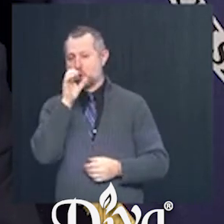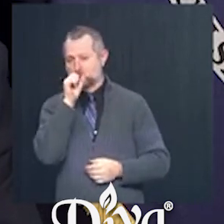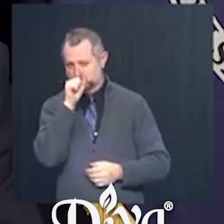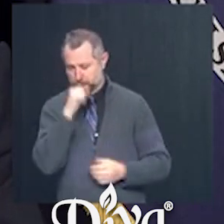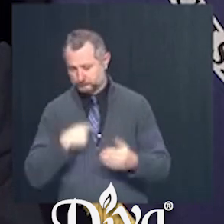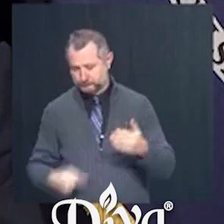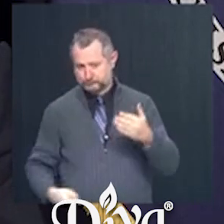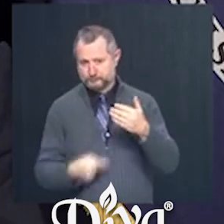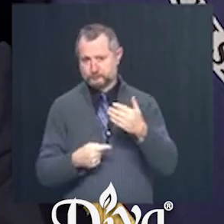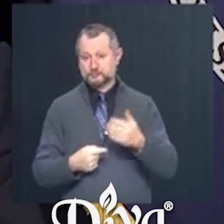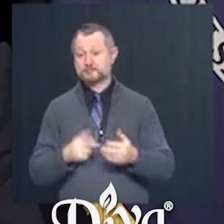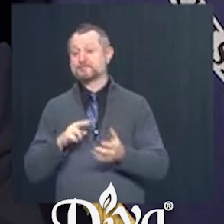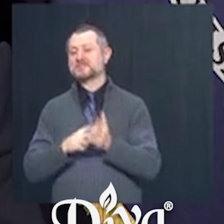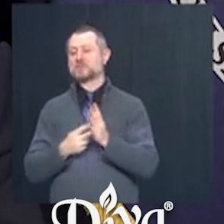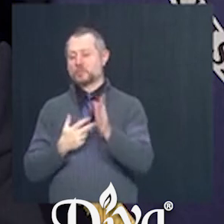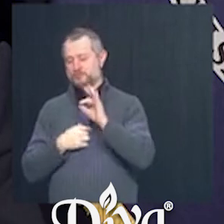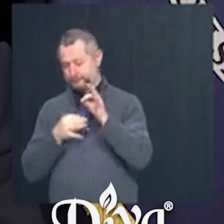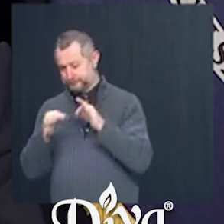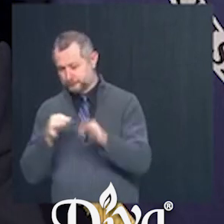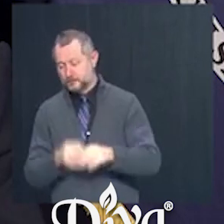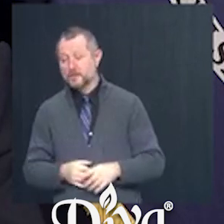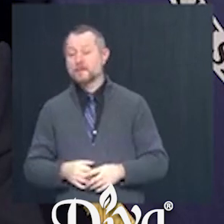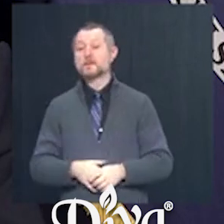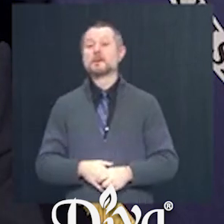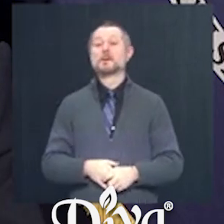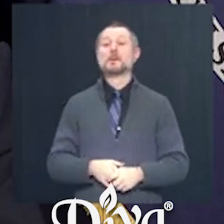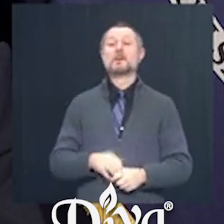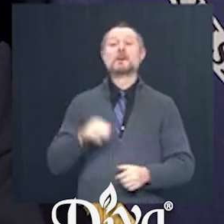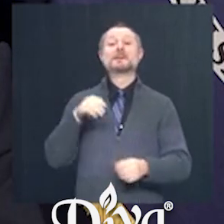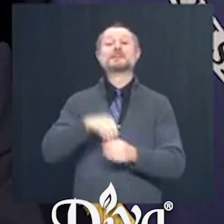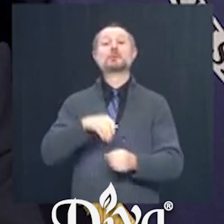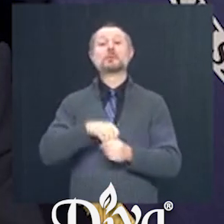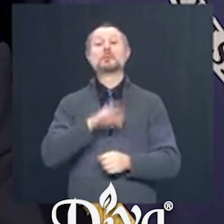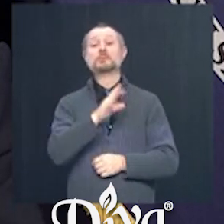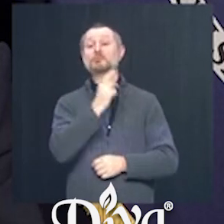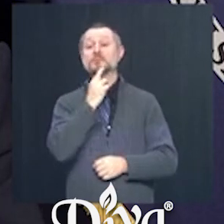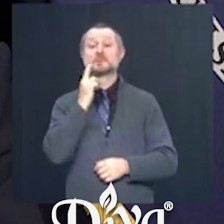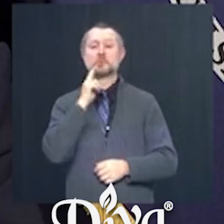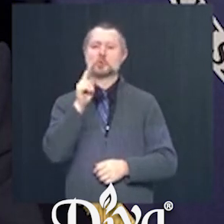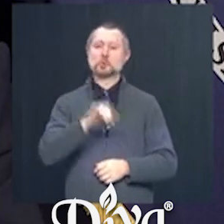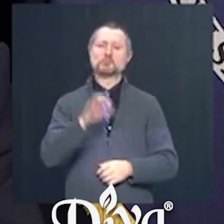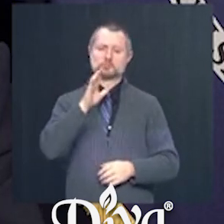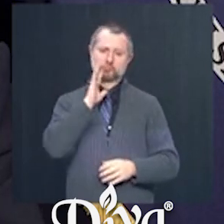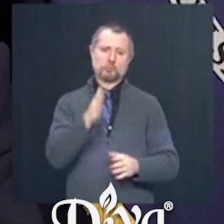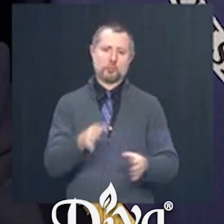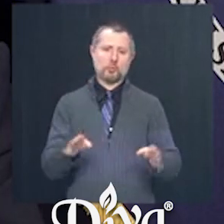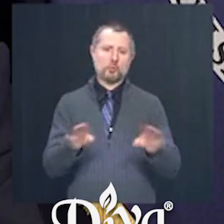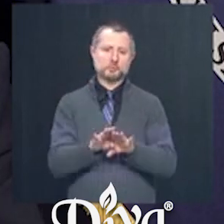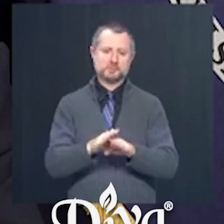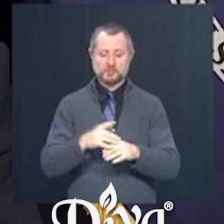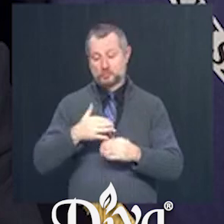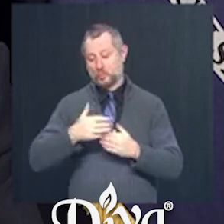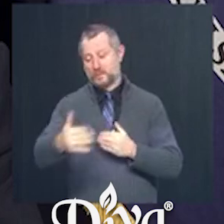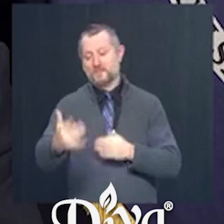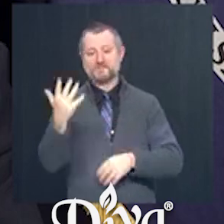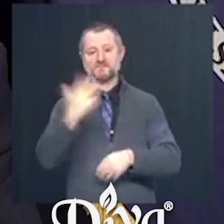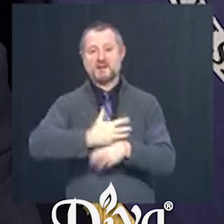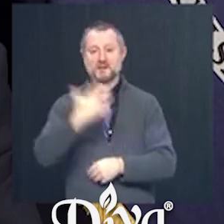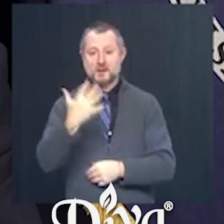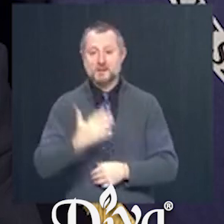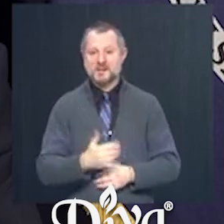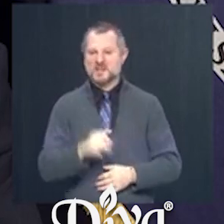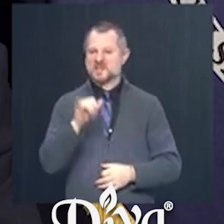words, you'd close indoor dining in New York City in 5 days, which is what would happen in an orange